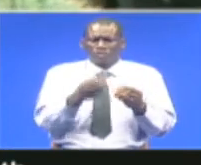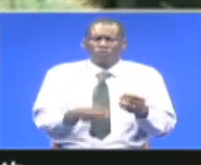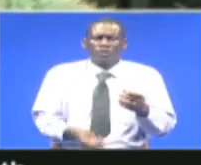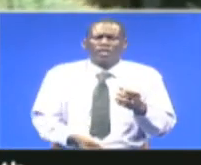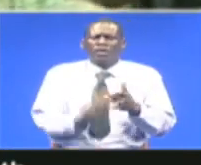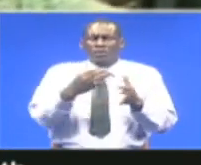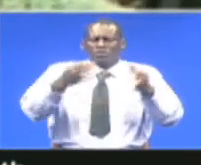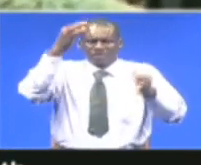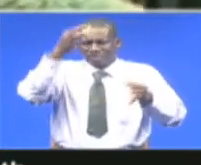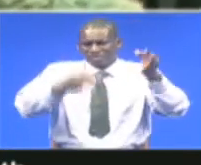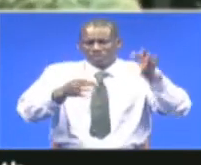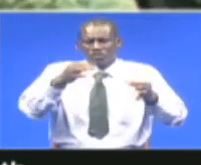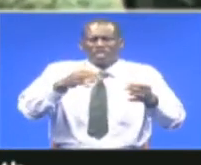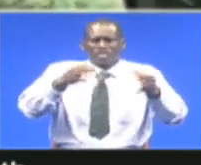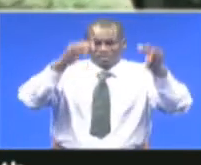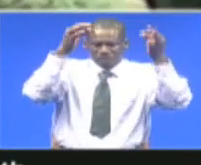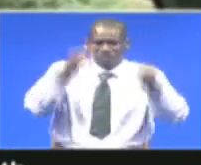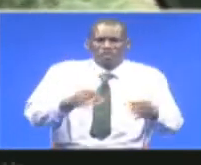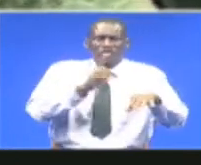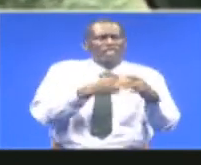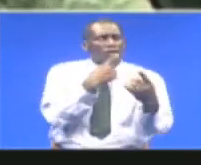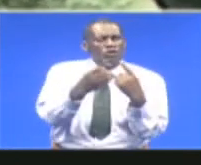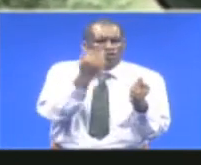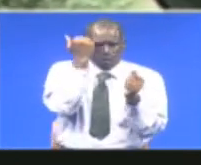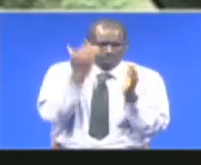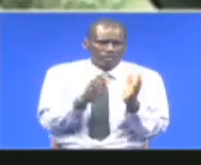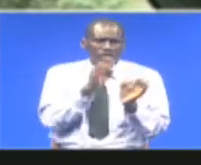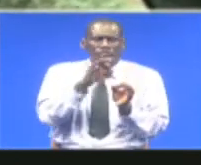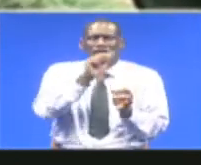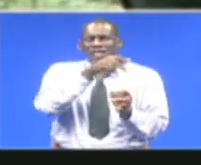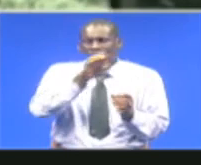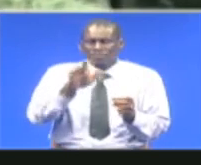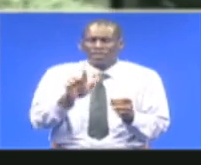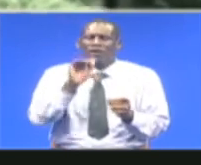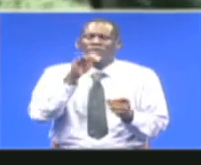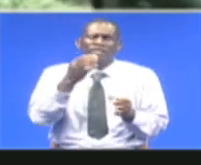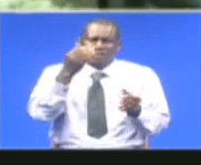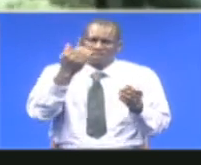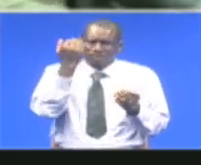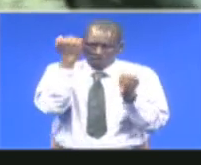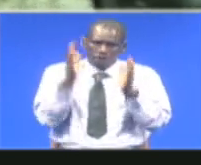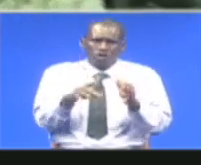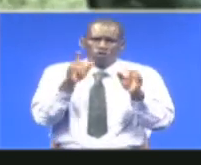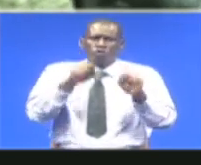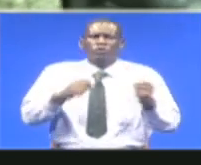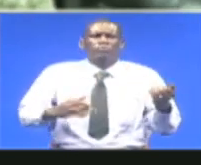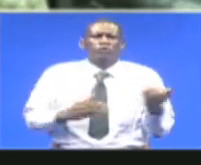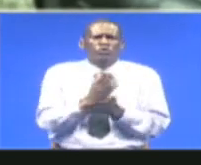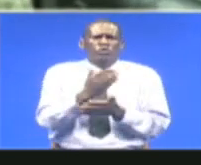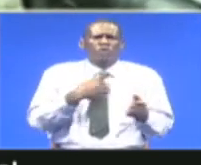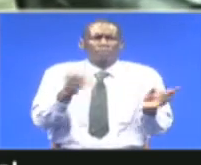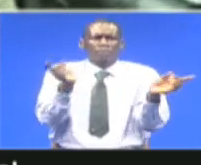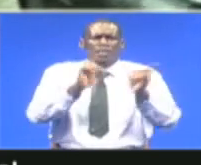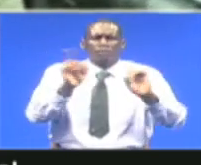to my lawyers, whether we are appealing or not. But of course, you can be sure, I'm not called Wajonya